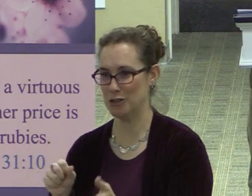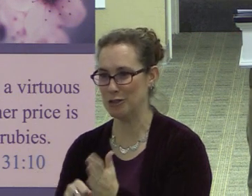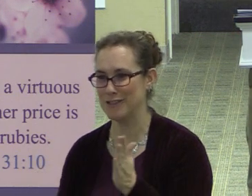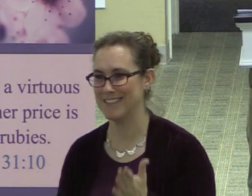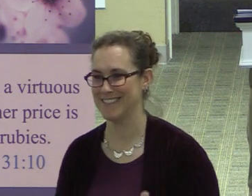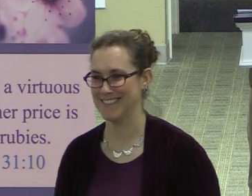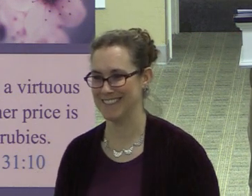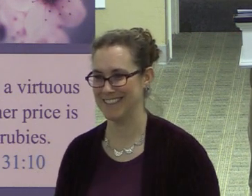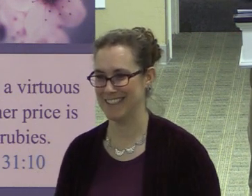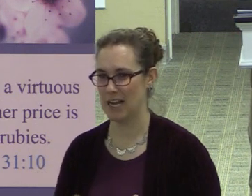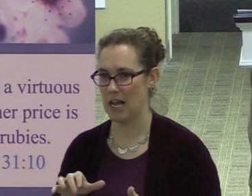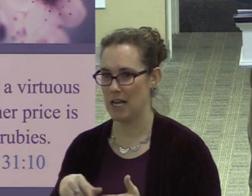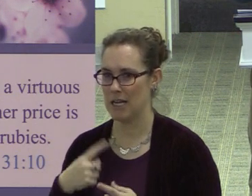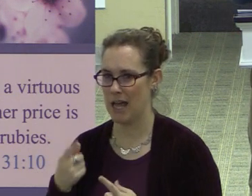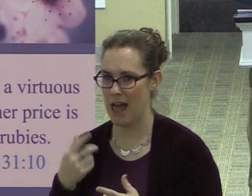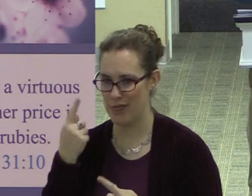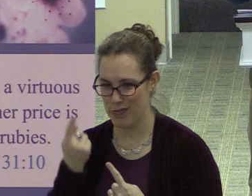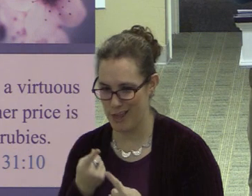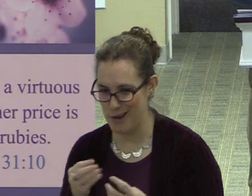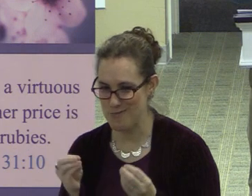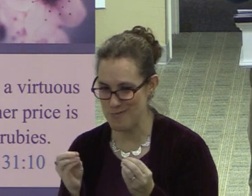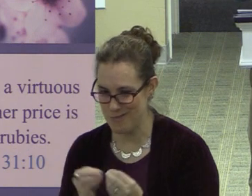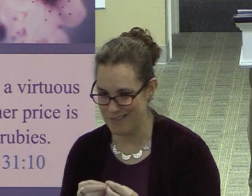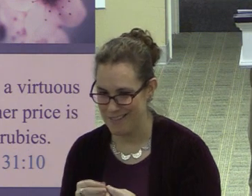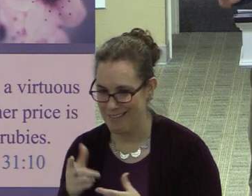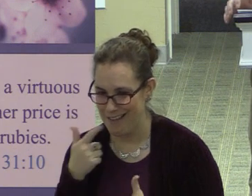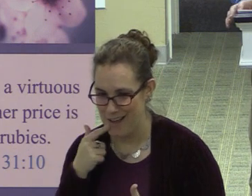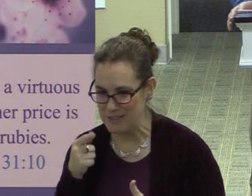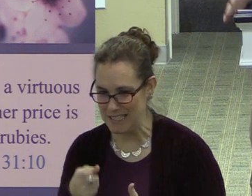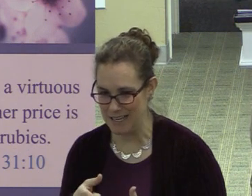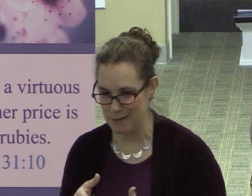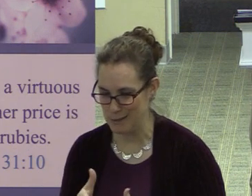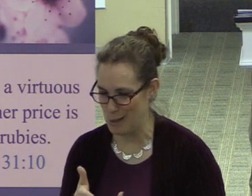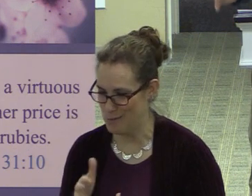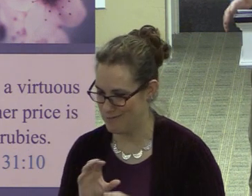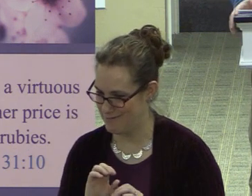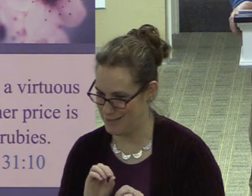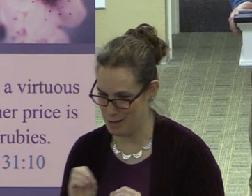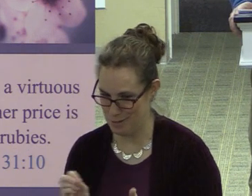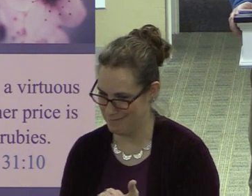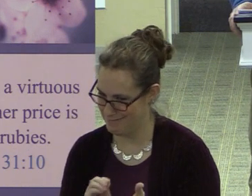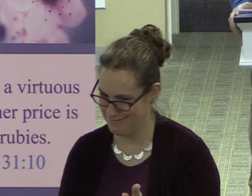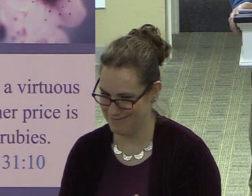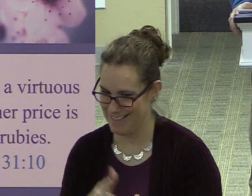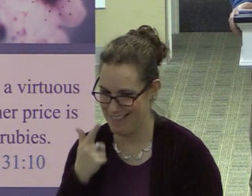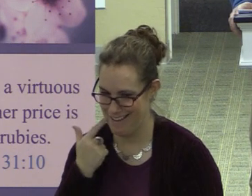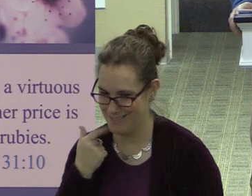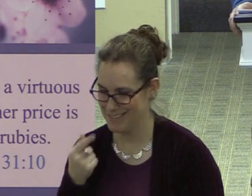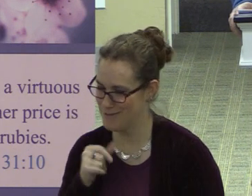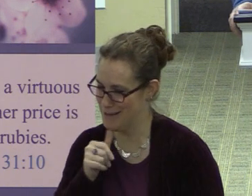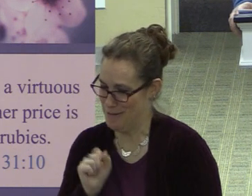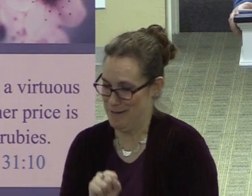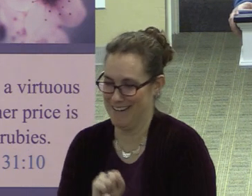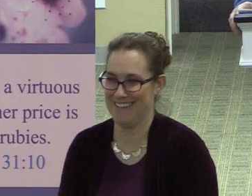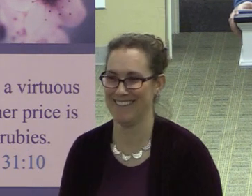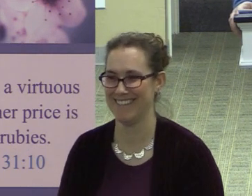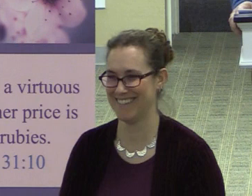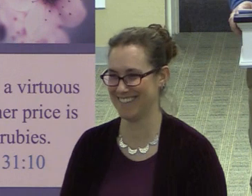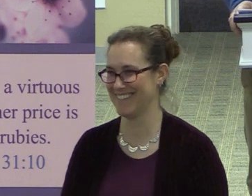Again, I thought there'd be more laughs there. I'm just going to delete anything that calls for a laugh here because it's just not working.